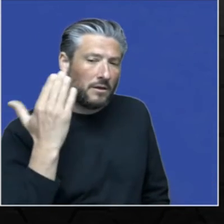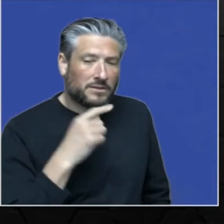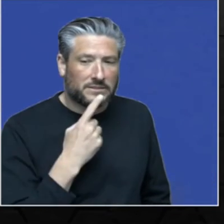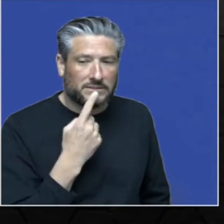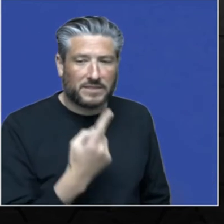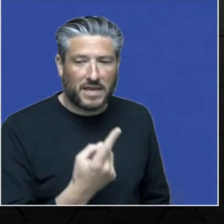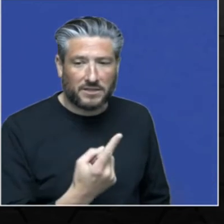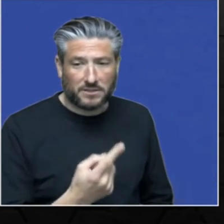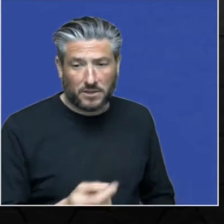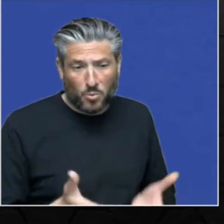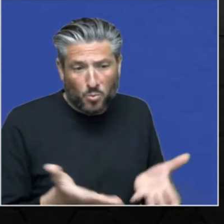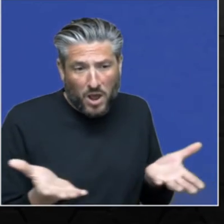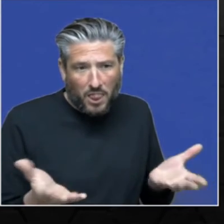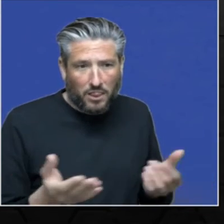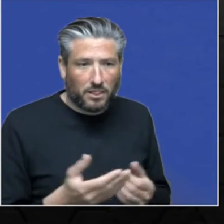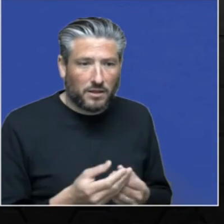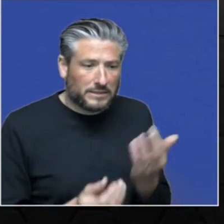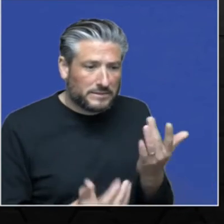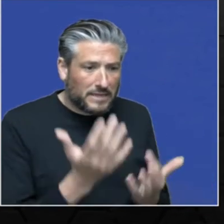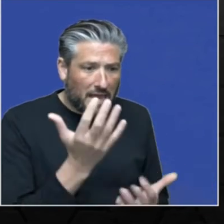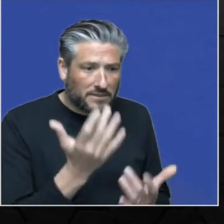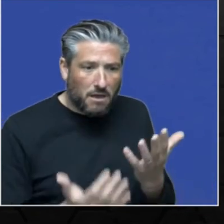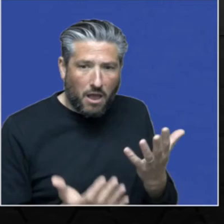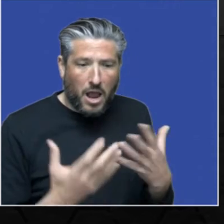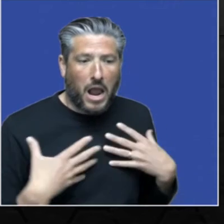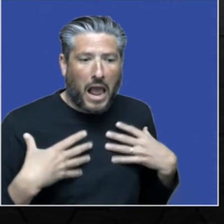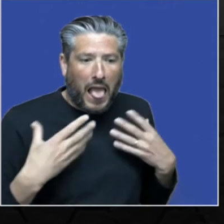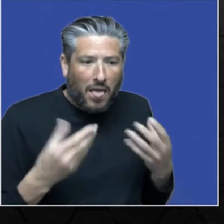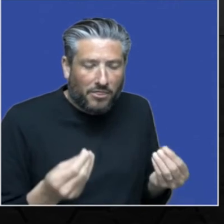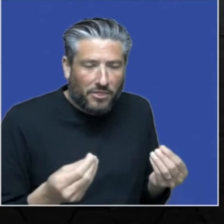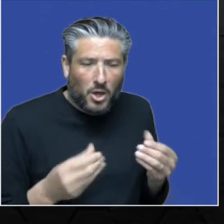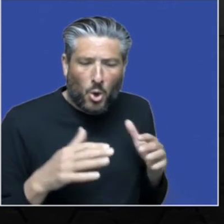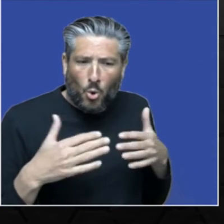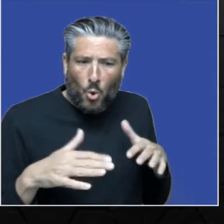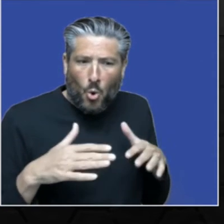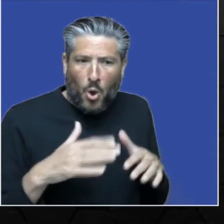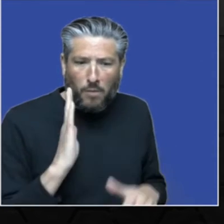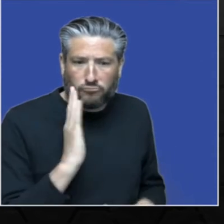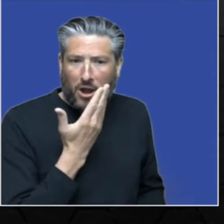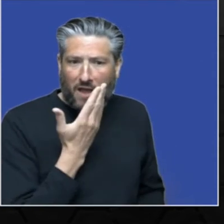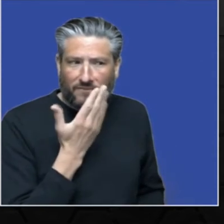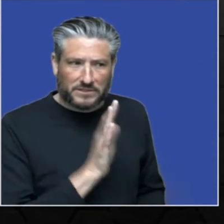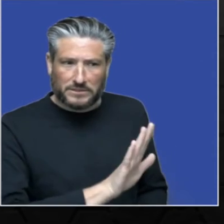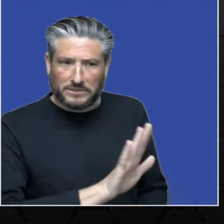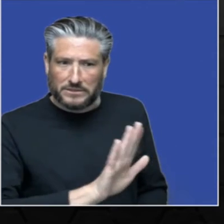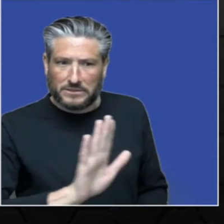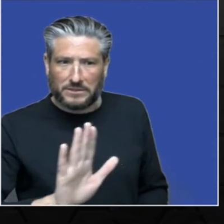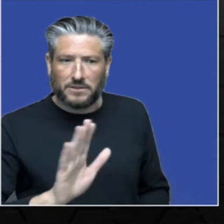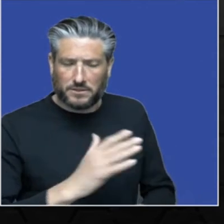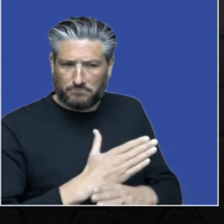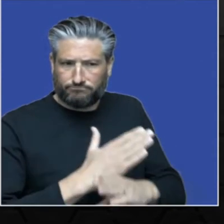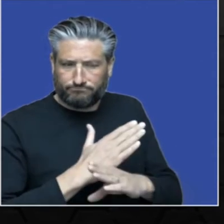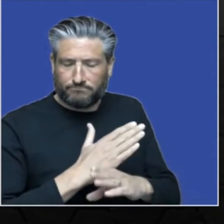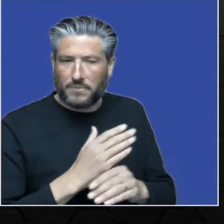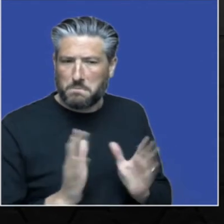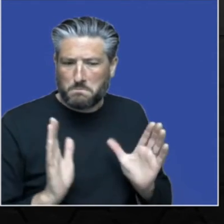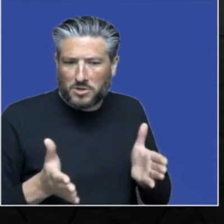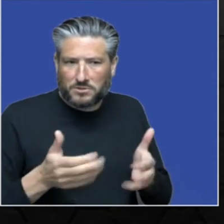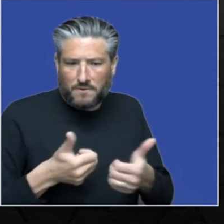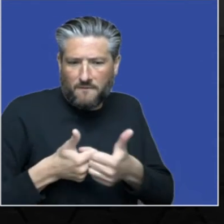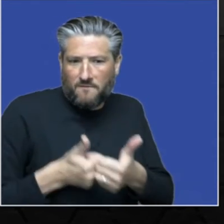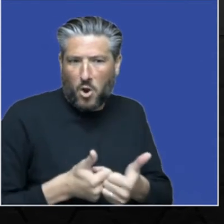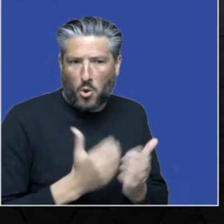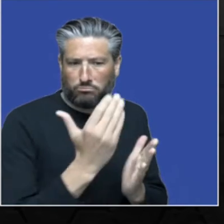healthcare data, which are more sensitive. So there are some specific protocols that should be followed. And it's